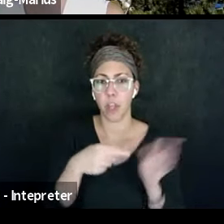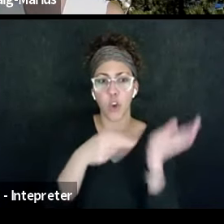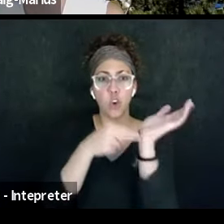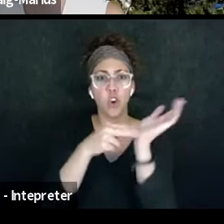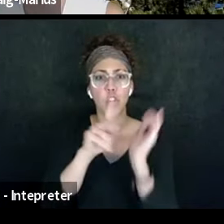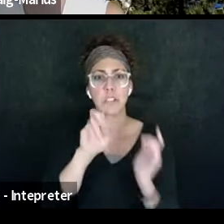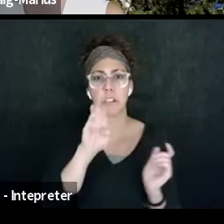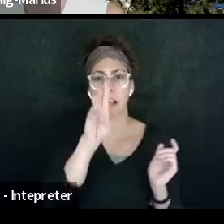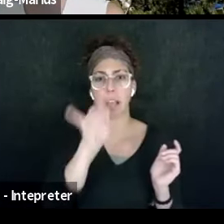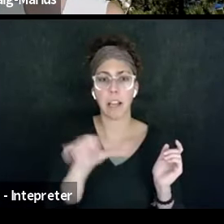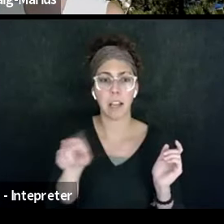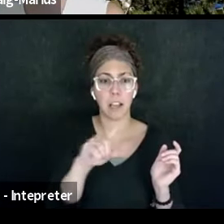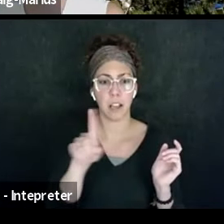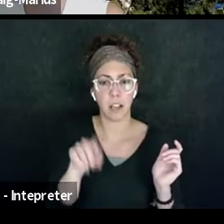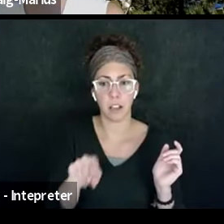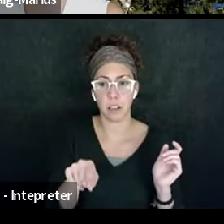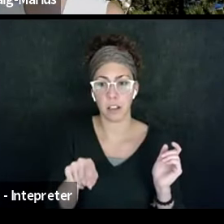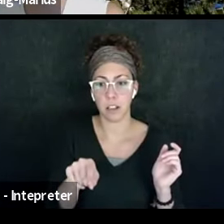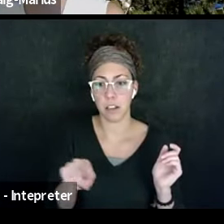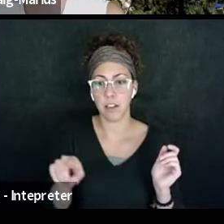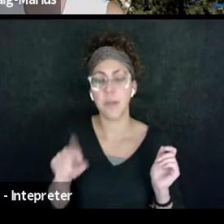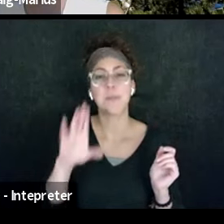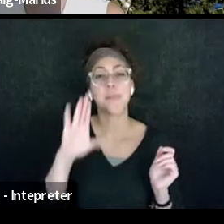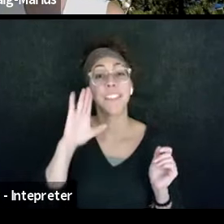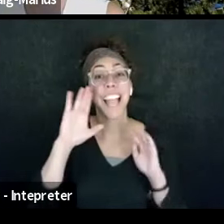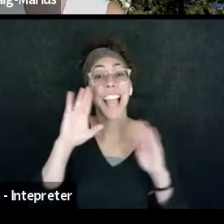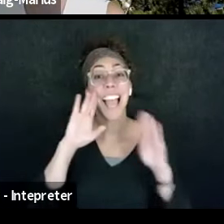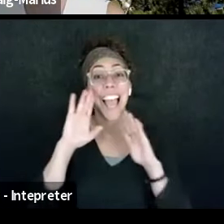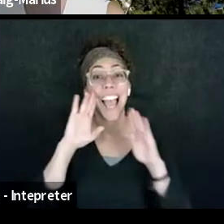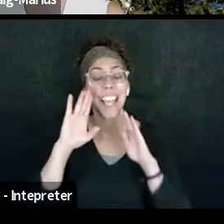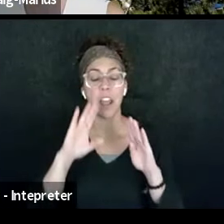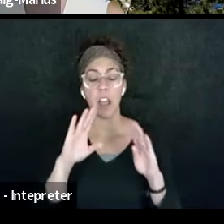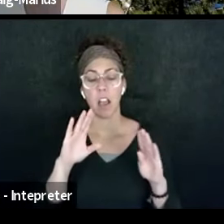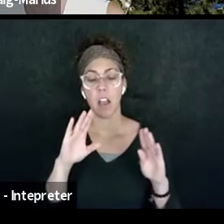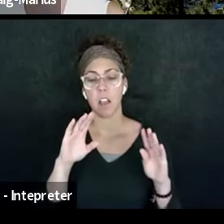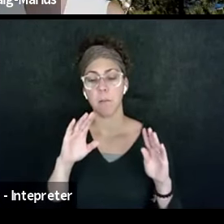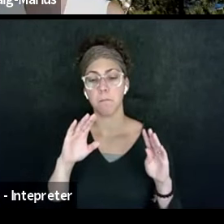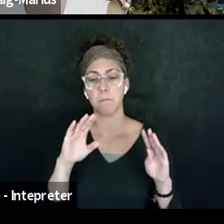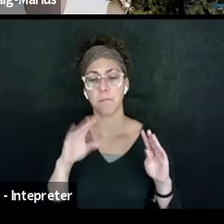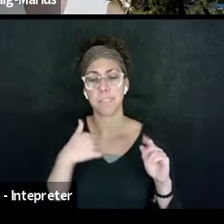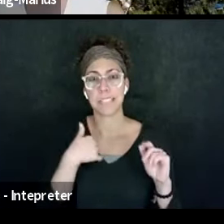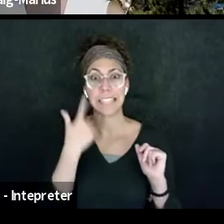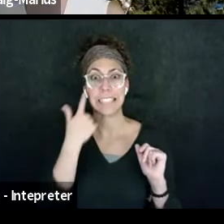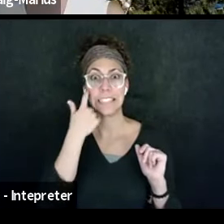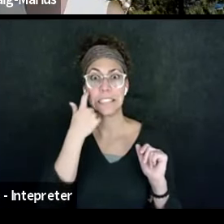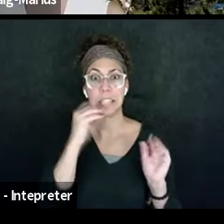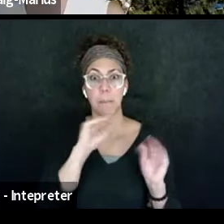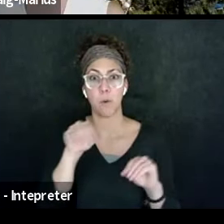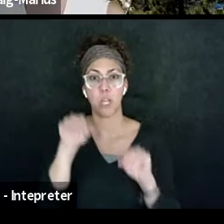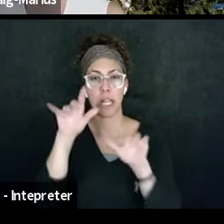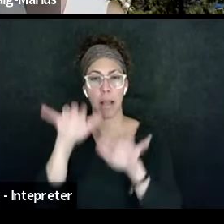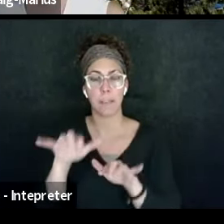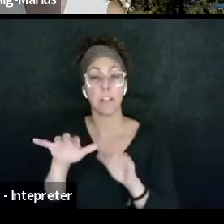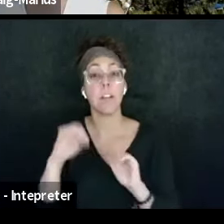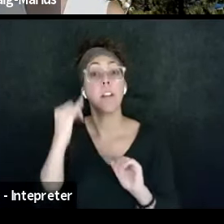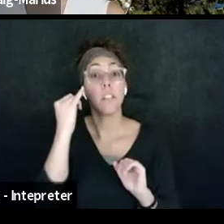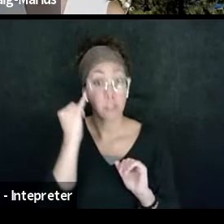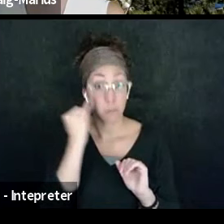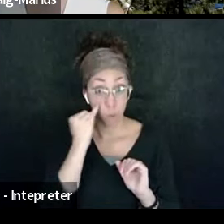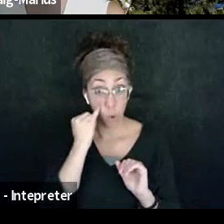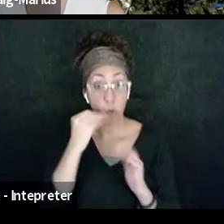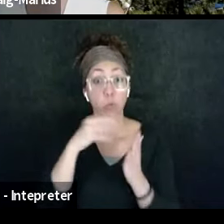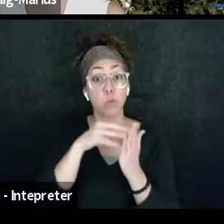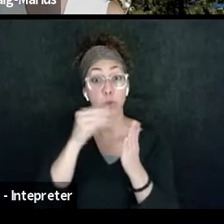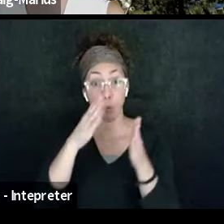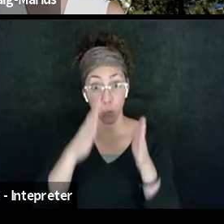take it away. Hi, everyone. I just put in the comment center there. Yeah, if there's a student who has some